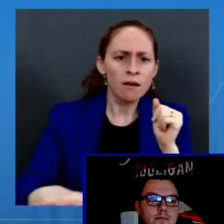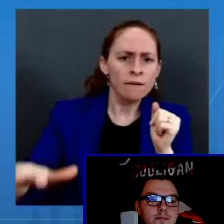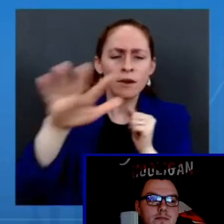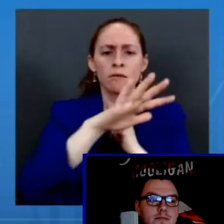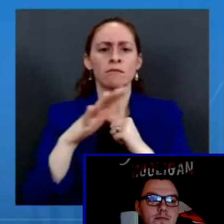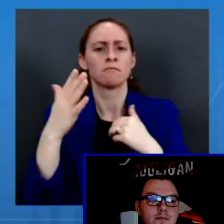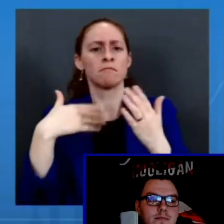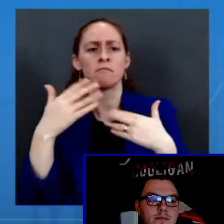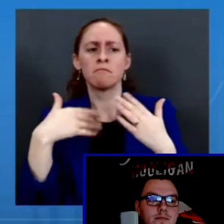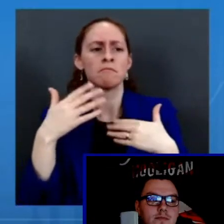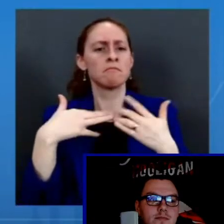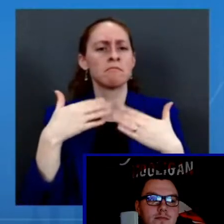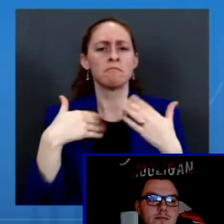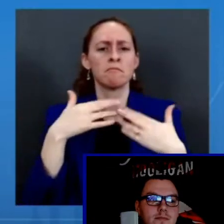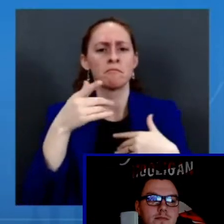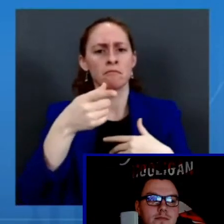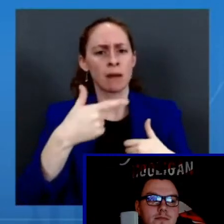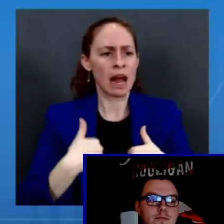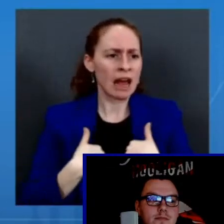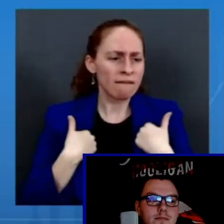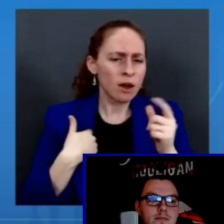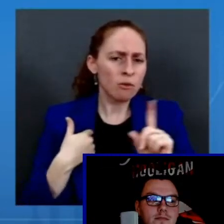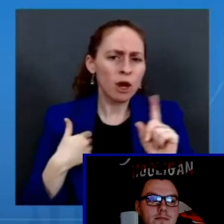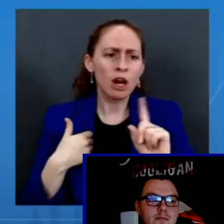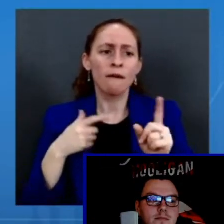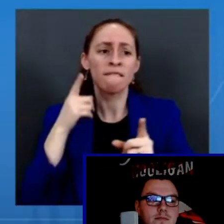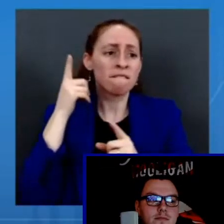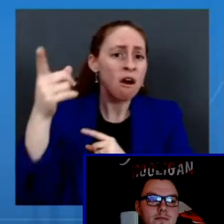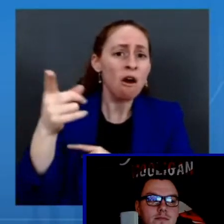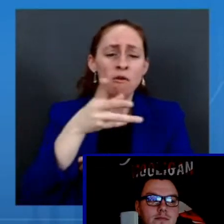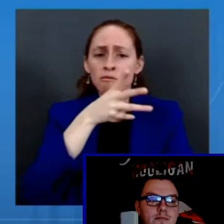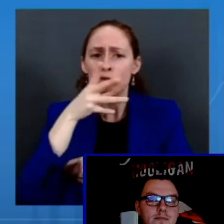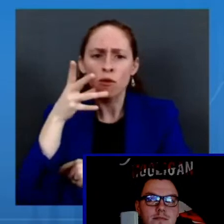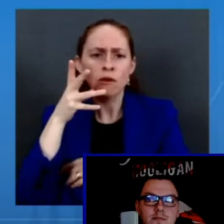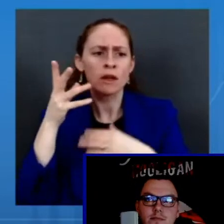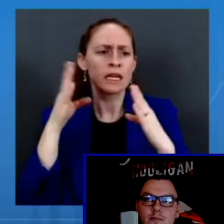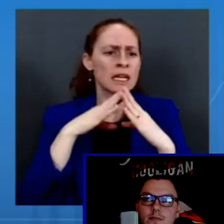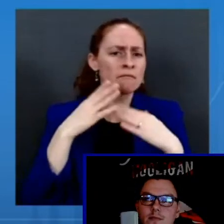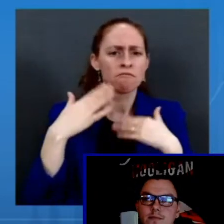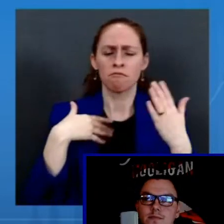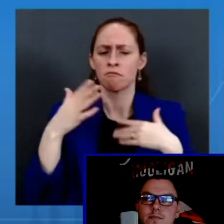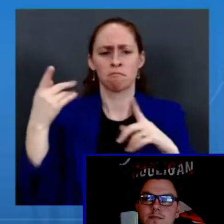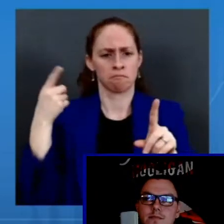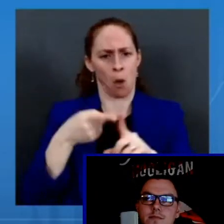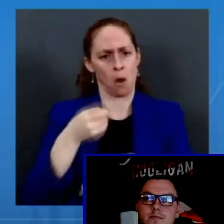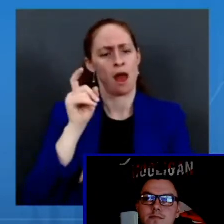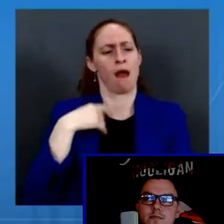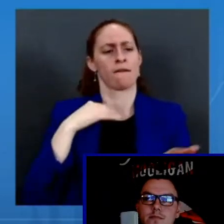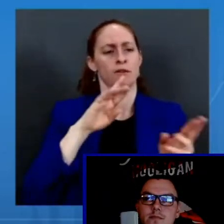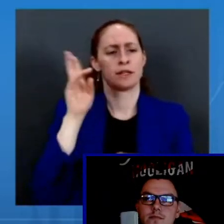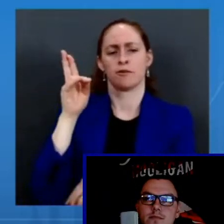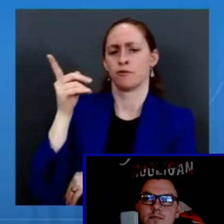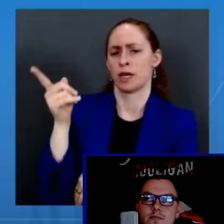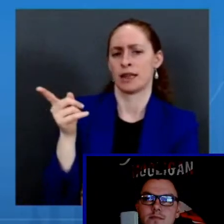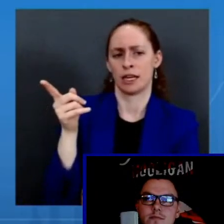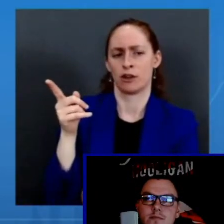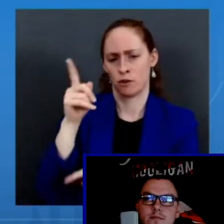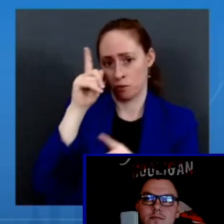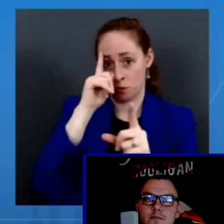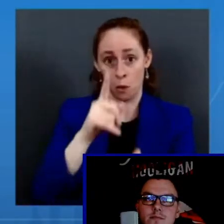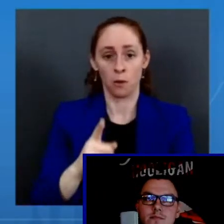In closing, as we face Omicron, the nation's medicine cabinet of treatments gives us more options to protect the American